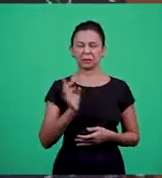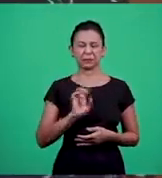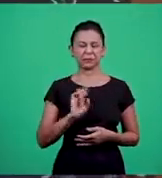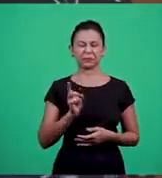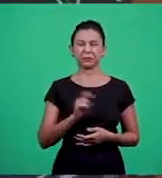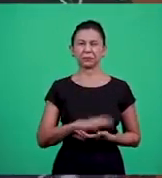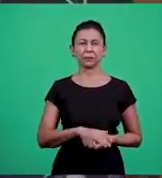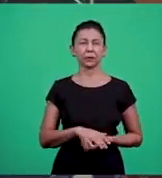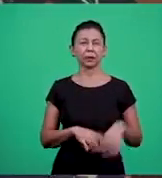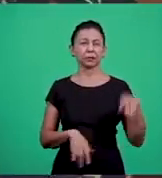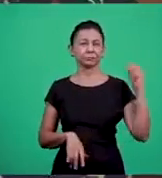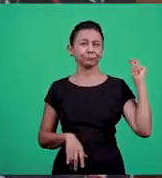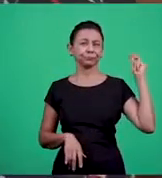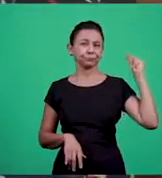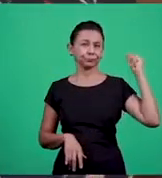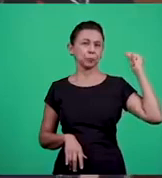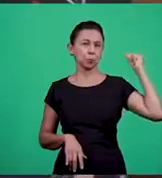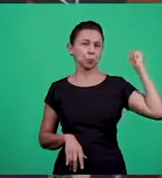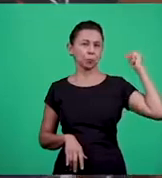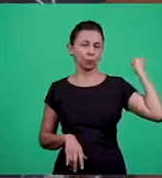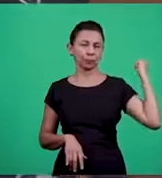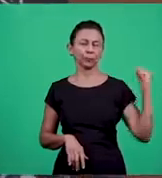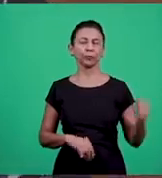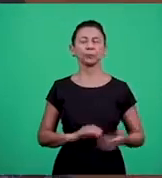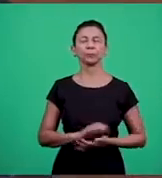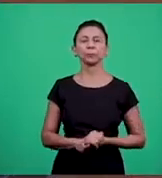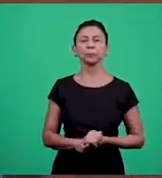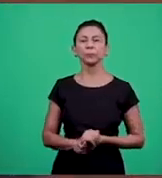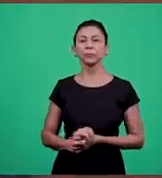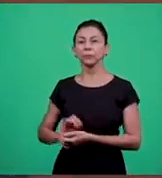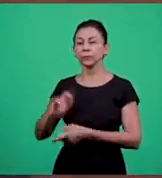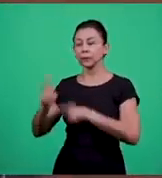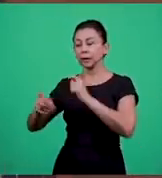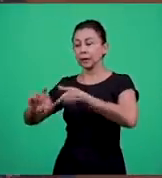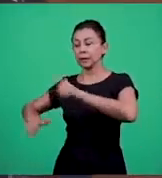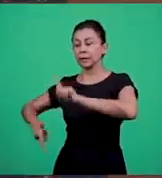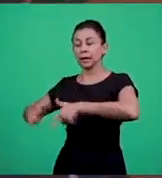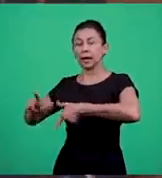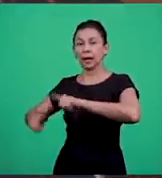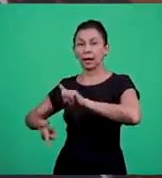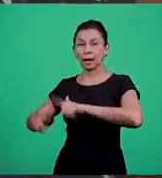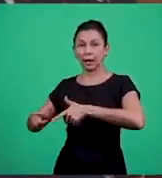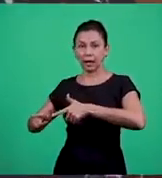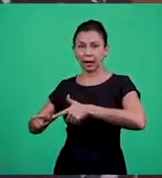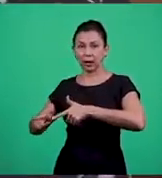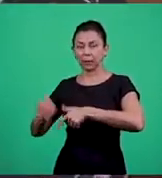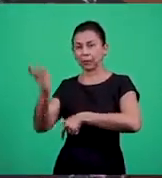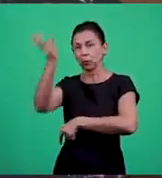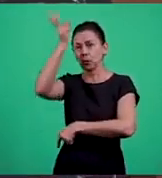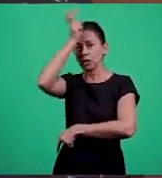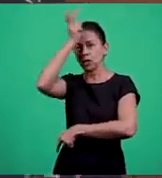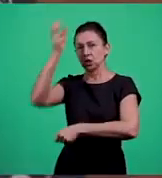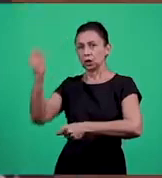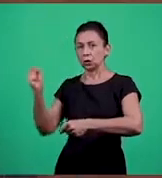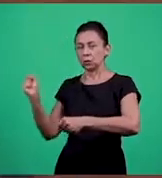God. They didn't serve the God of Israel, our God. And in that time,